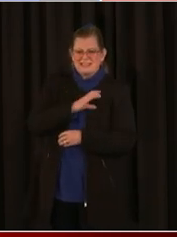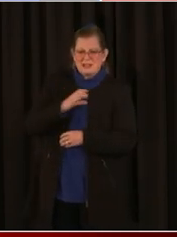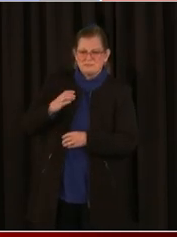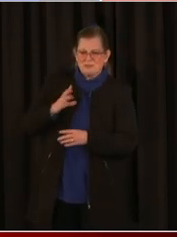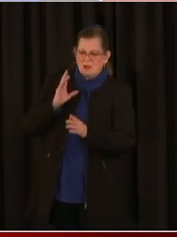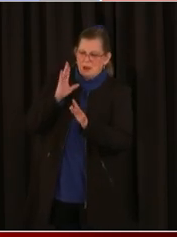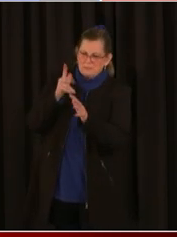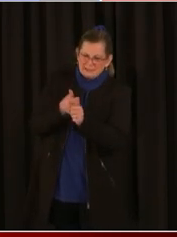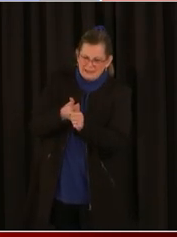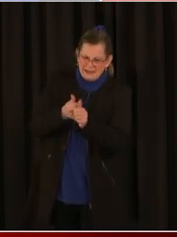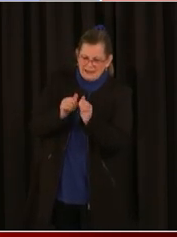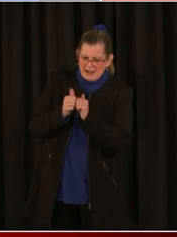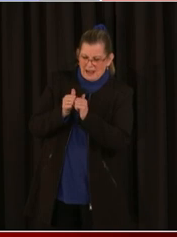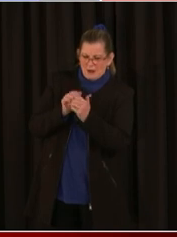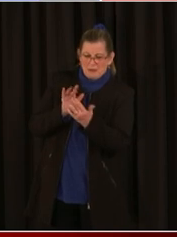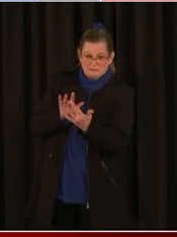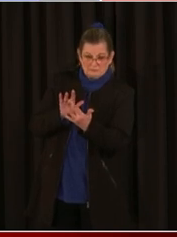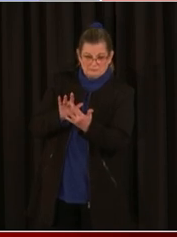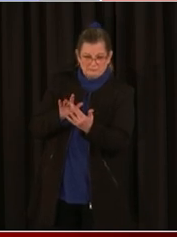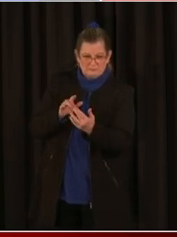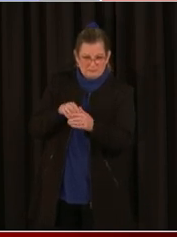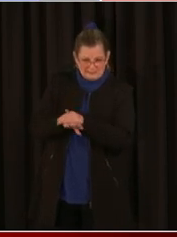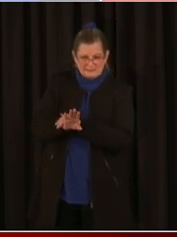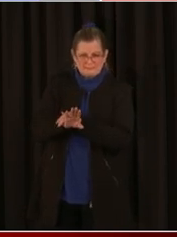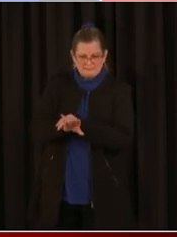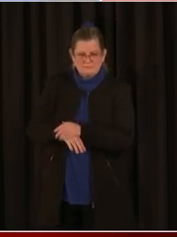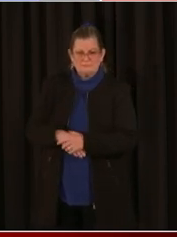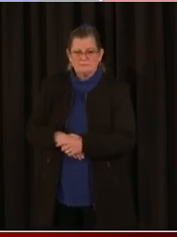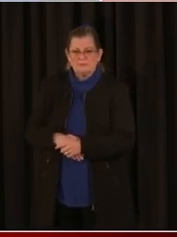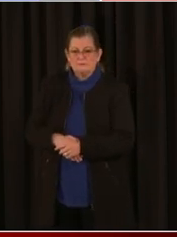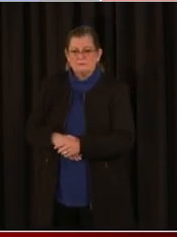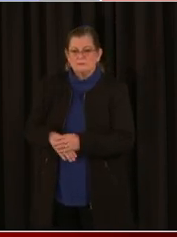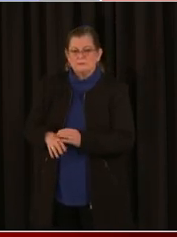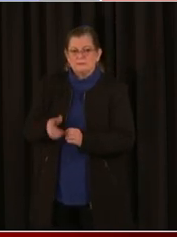how to access it. The